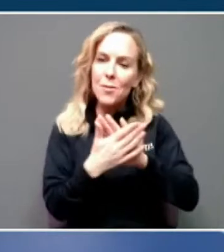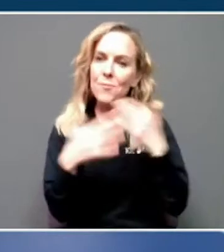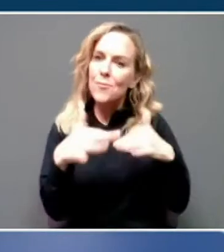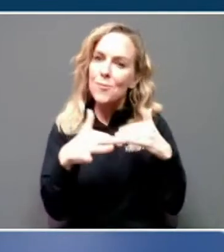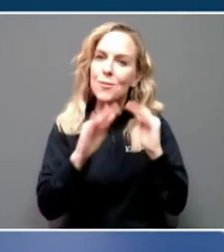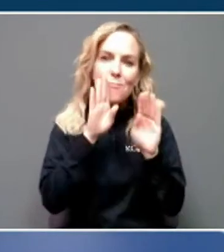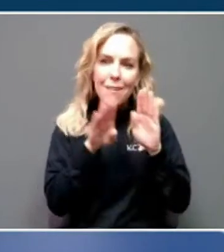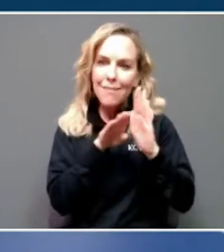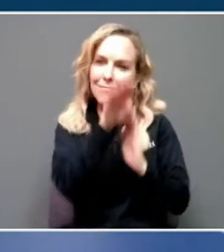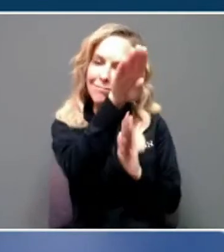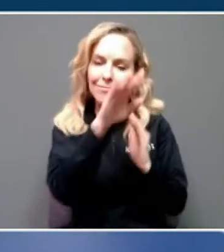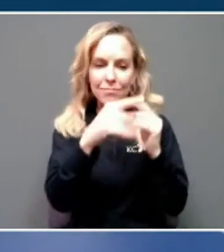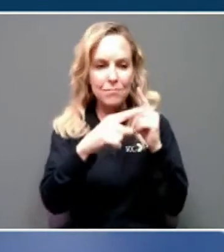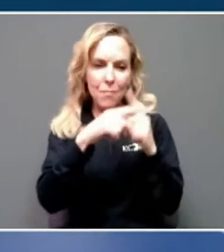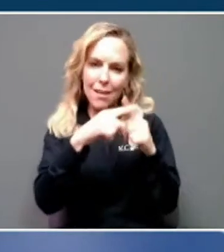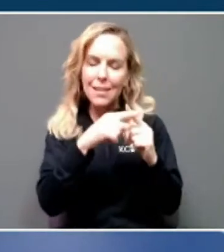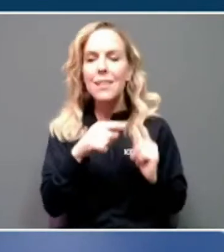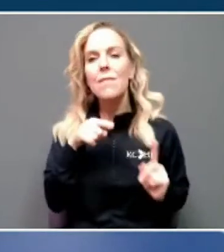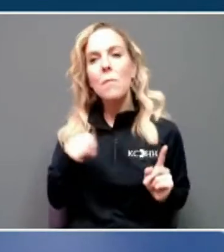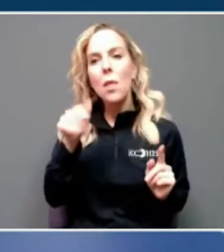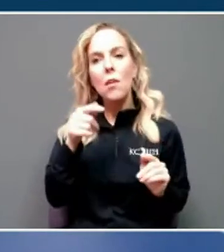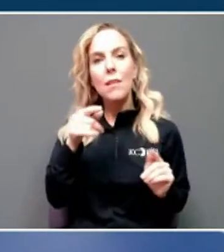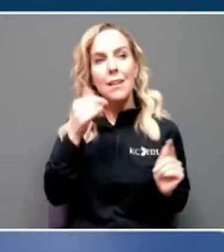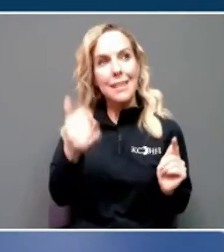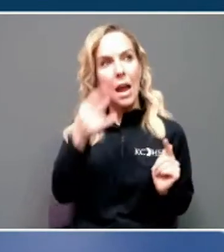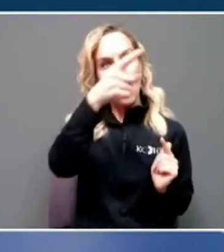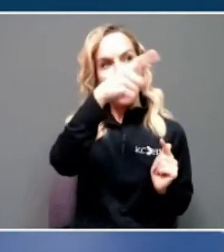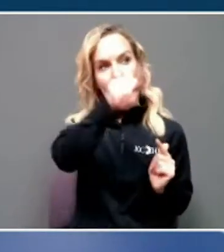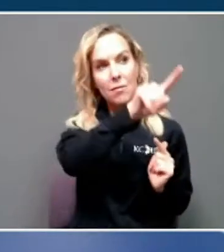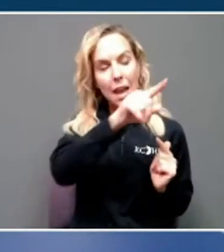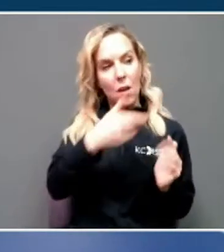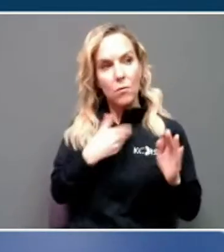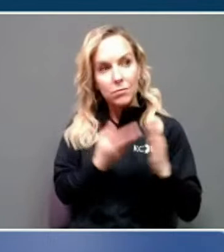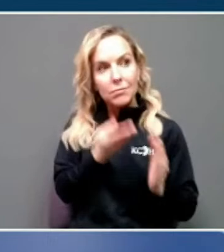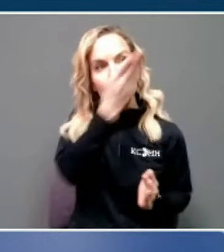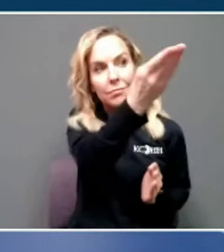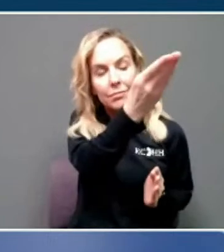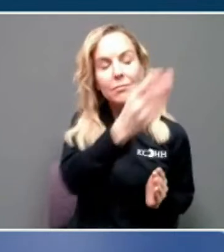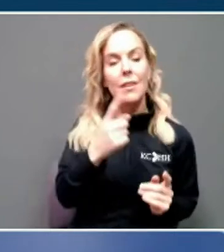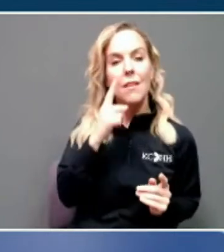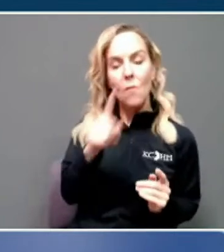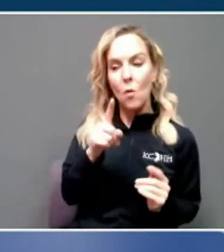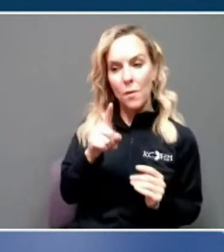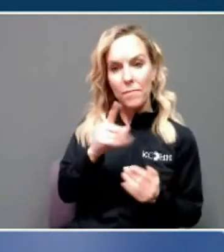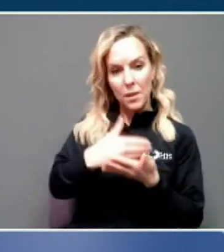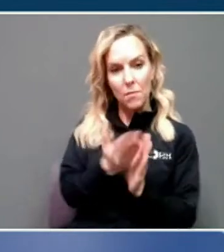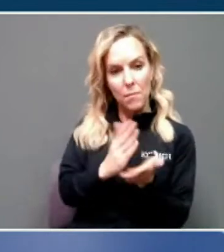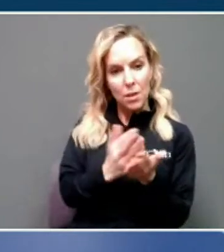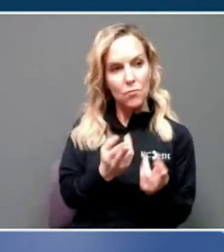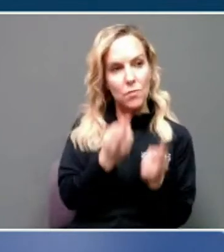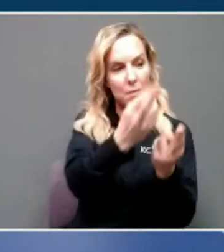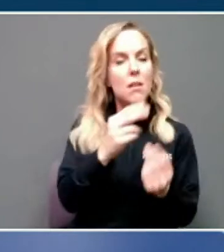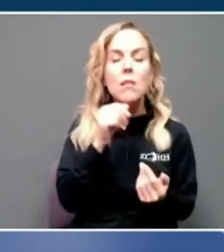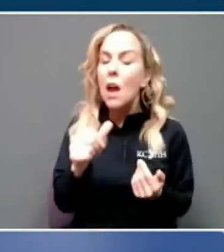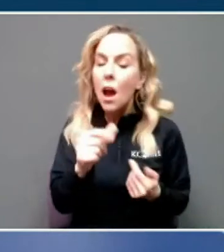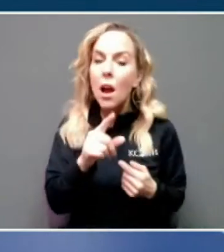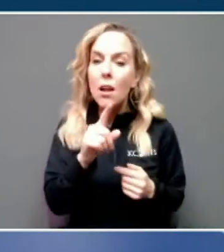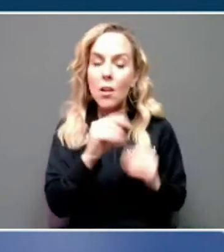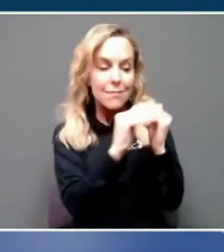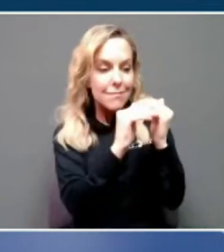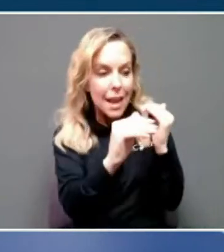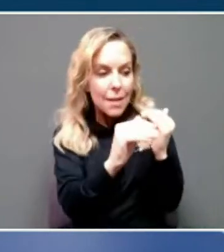like under my budget recommendation. Again, not negative, not stable, but positive. Our continued economic